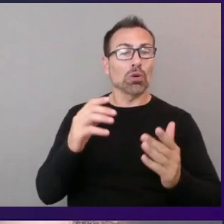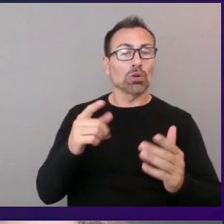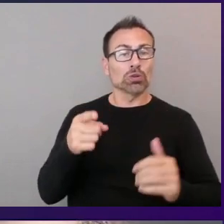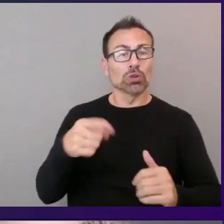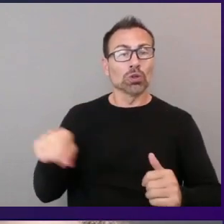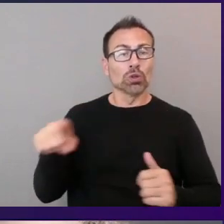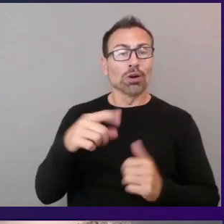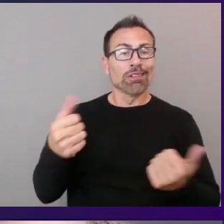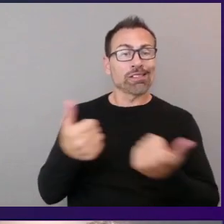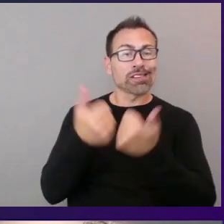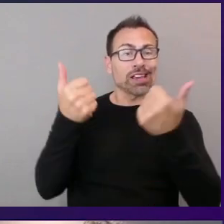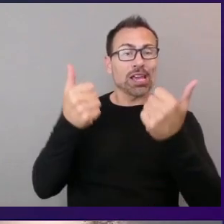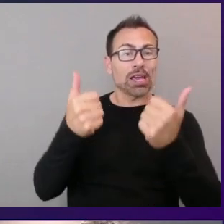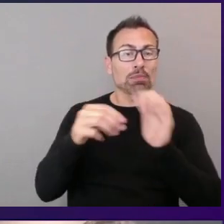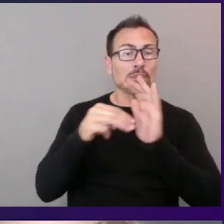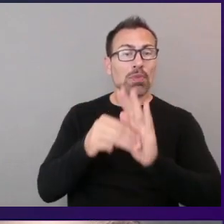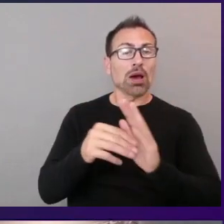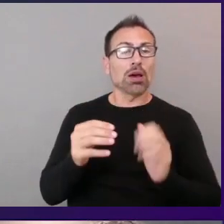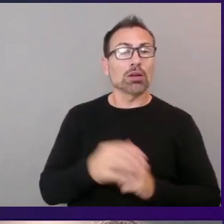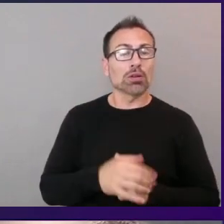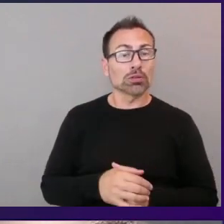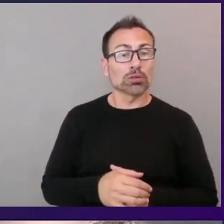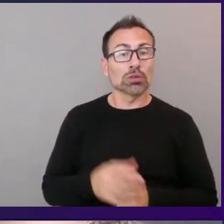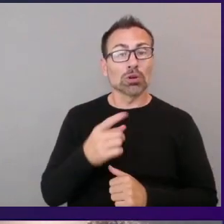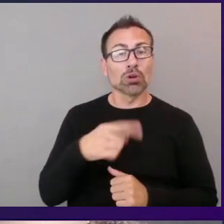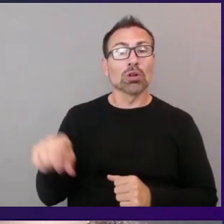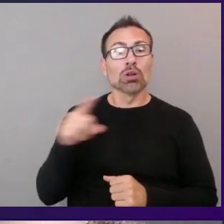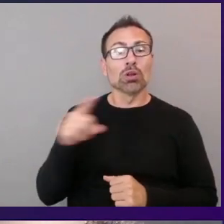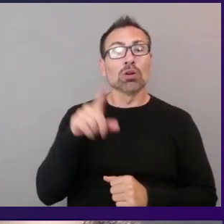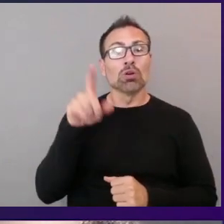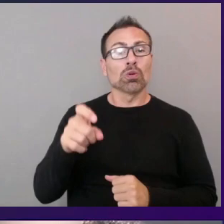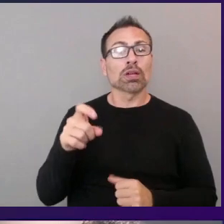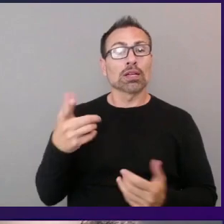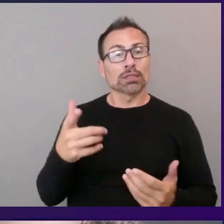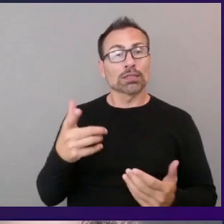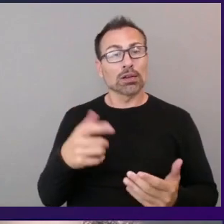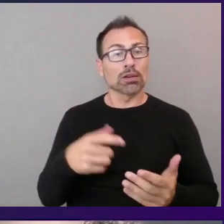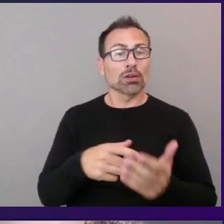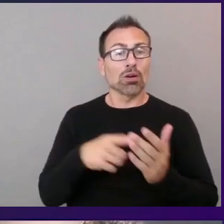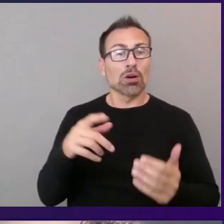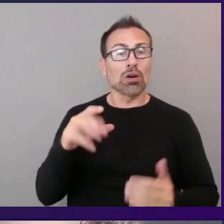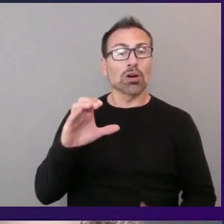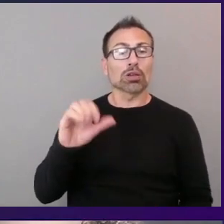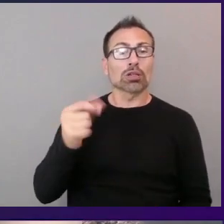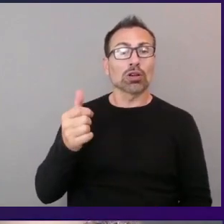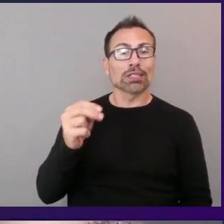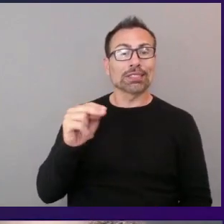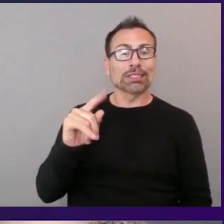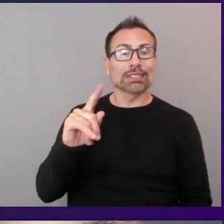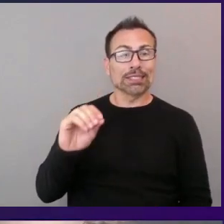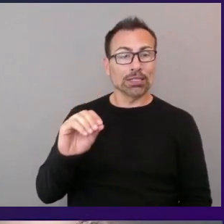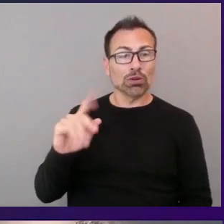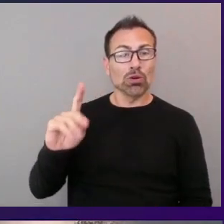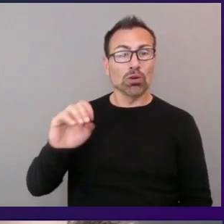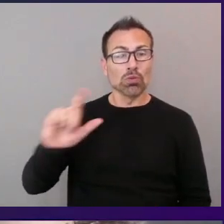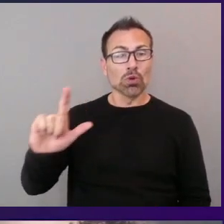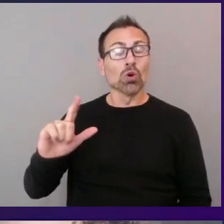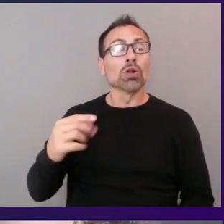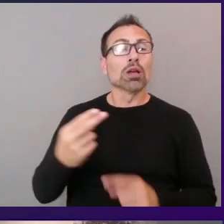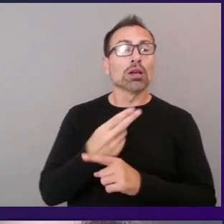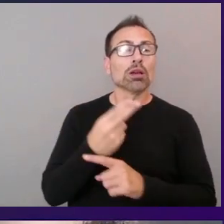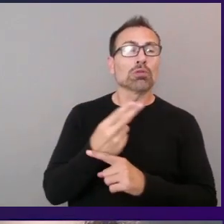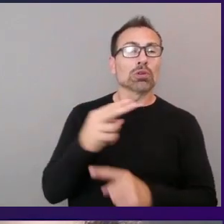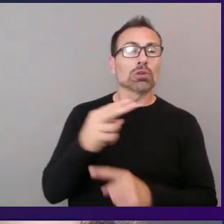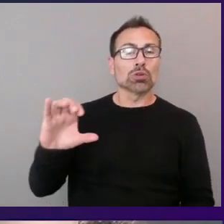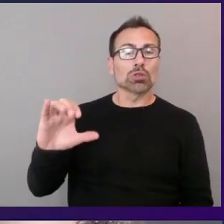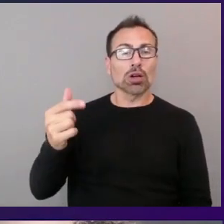We change it to Cognito user pool. We deploy the authentication feature based on Cognito, And then we can specify authorization rule